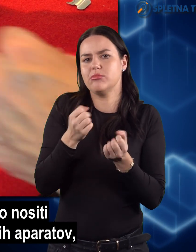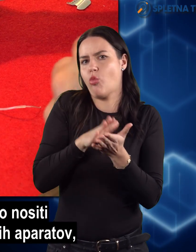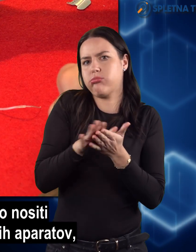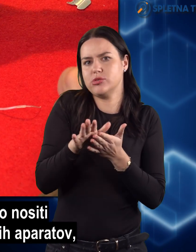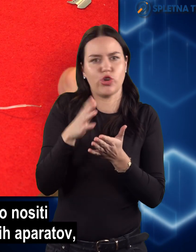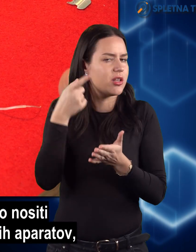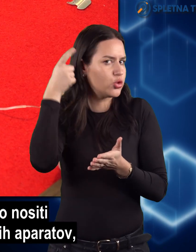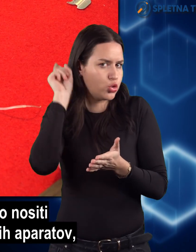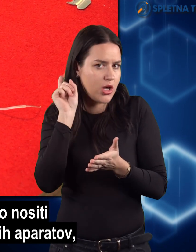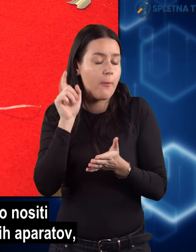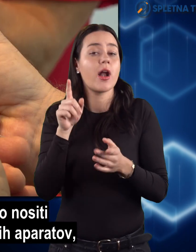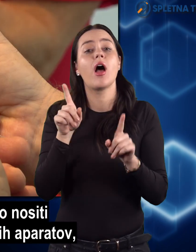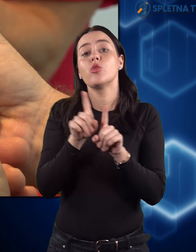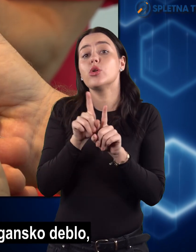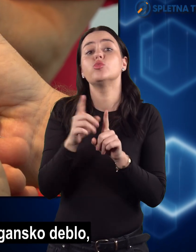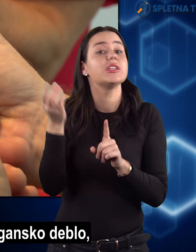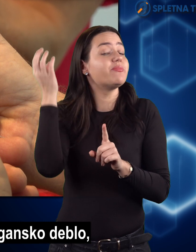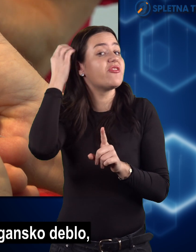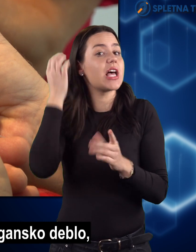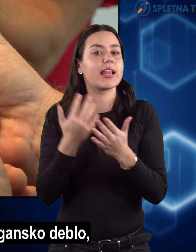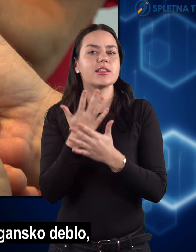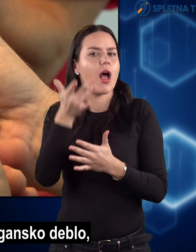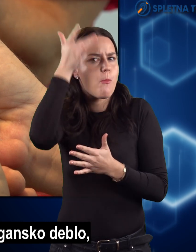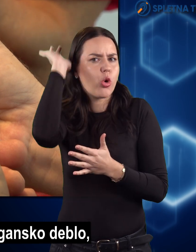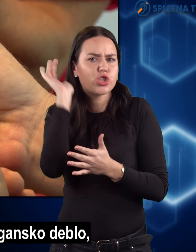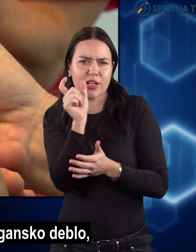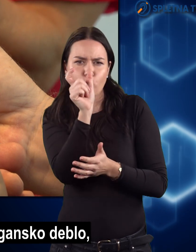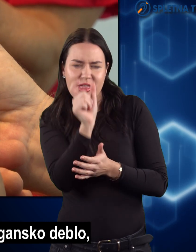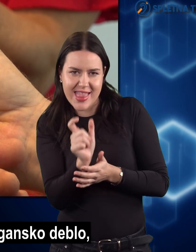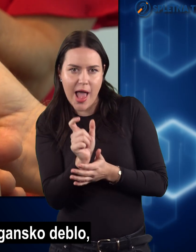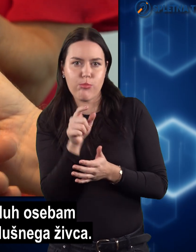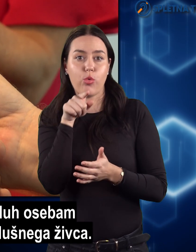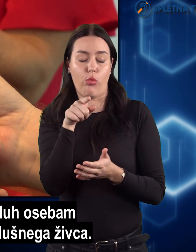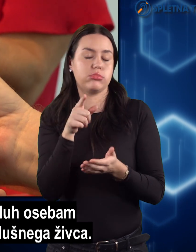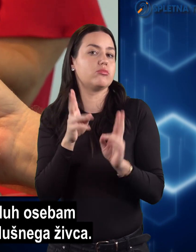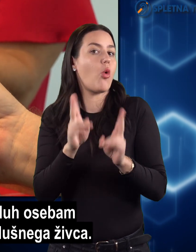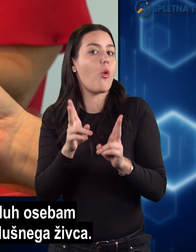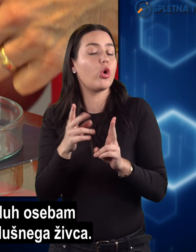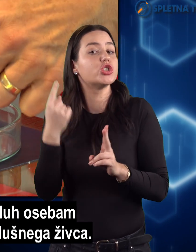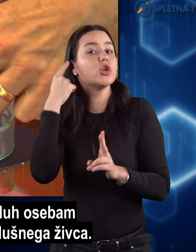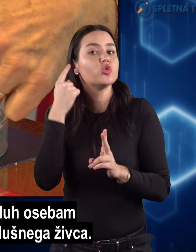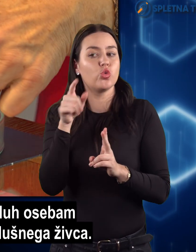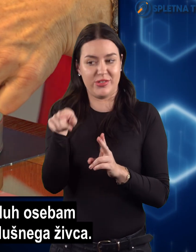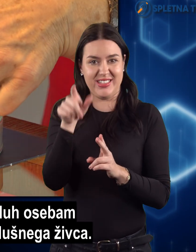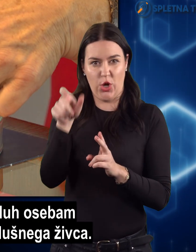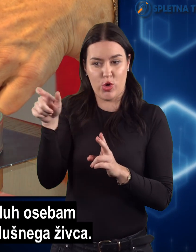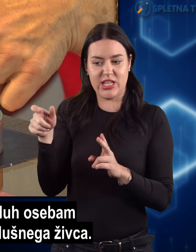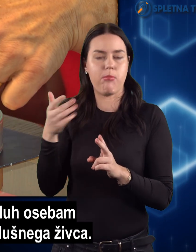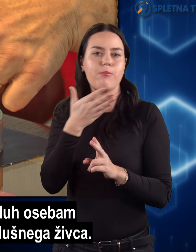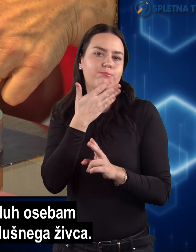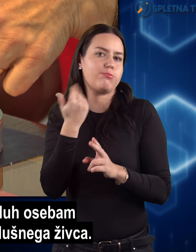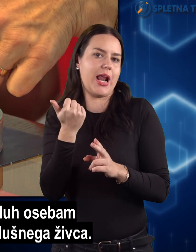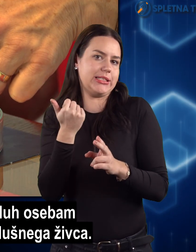aparatov, in vsadke za možgansko deblo, ki omogočajo sluh osebam brez delujočega slušnega živca.